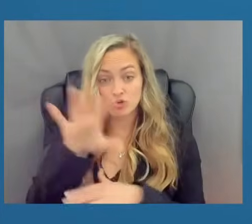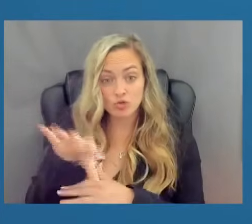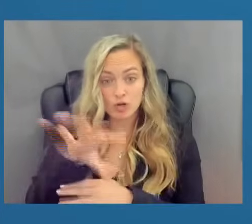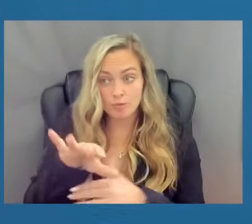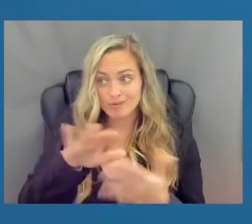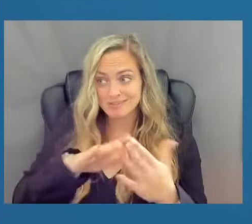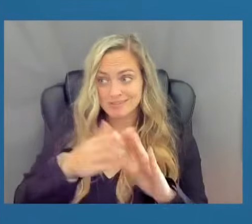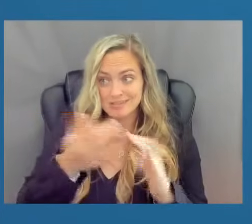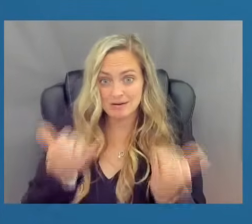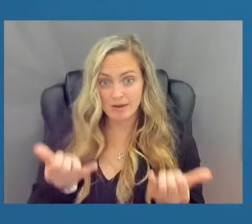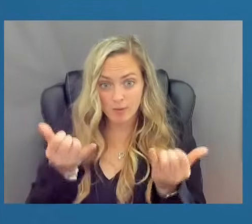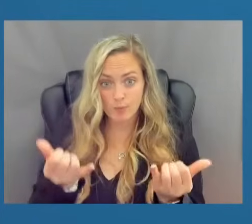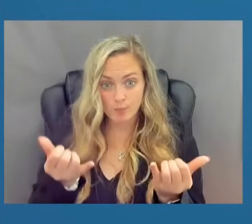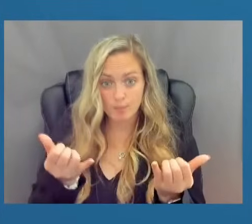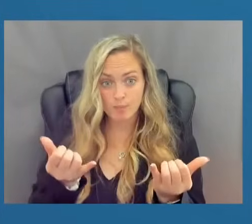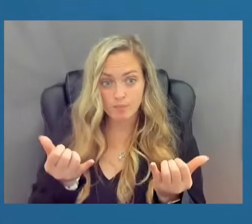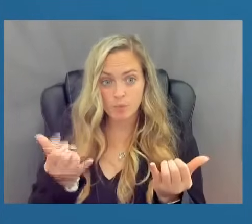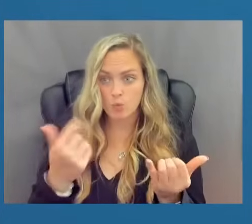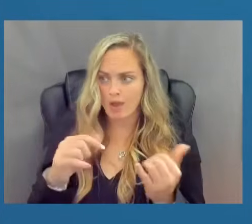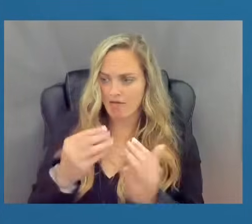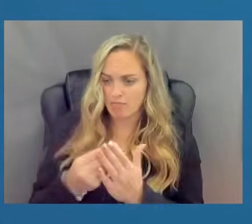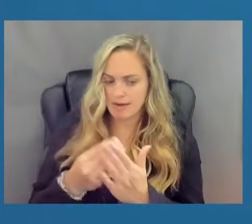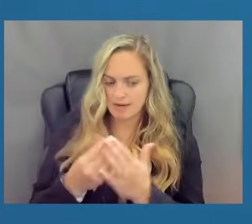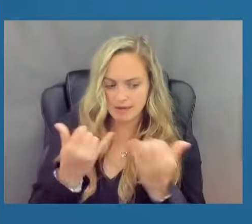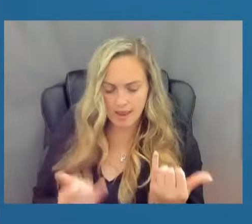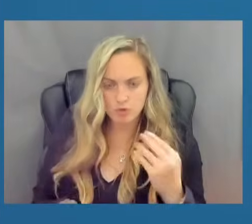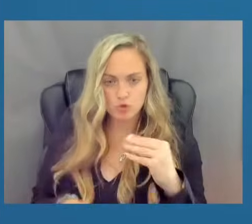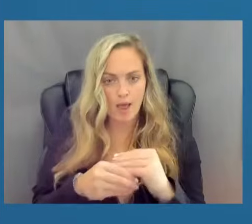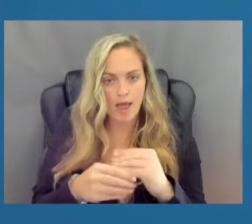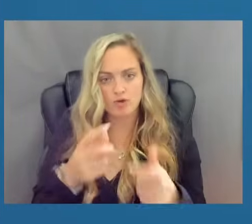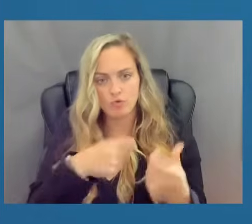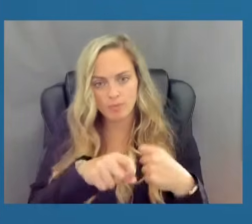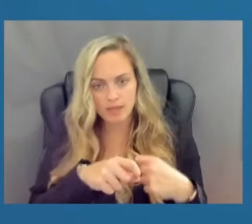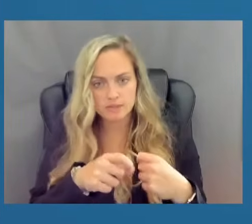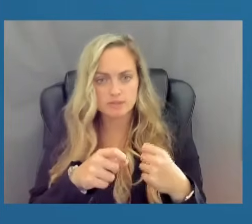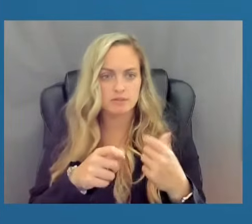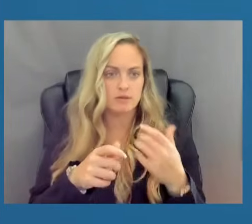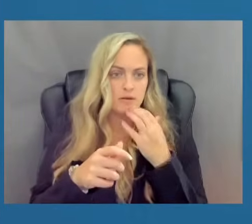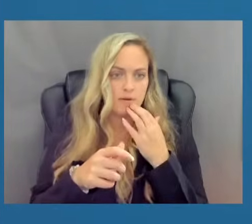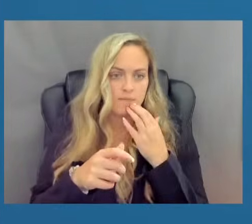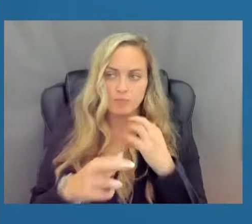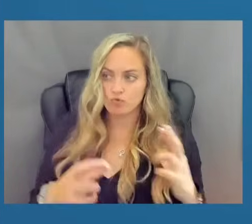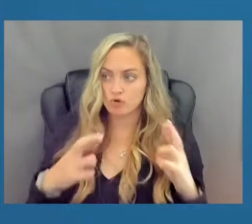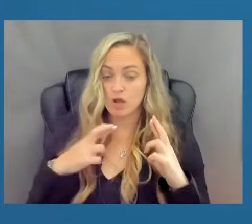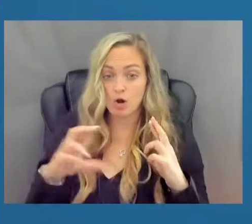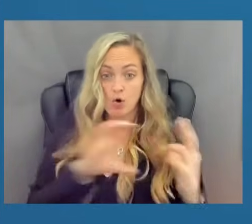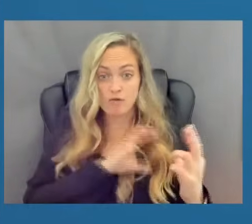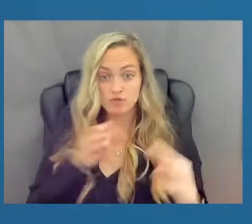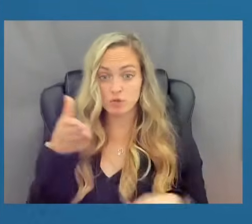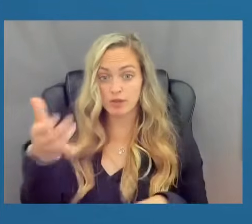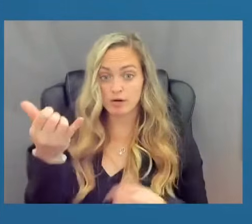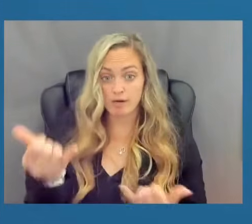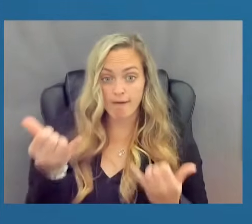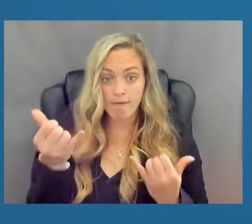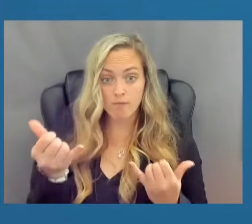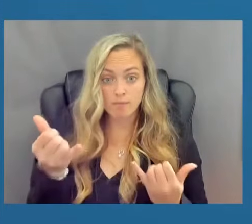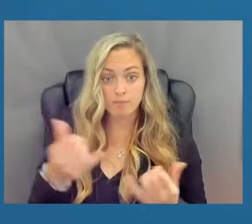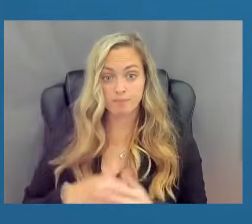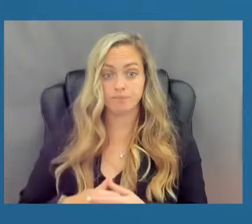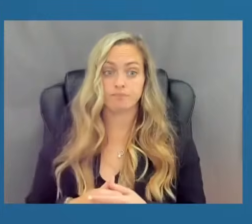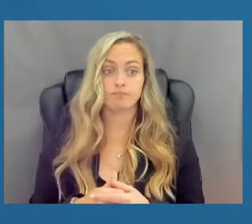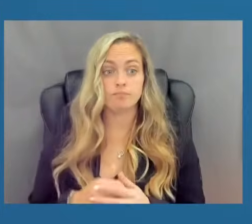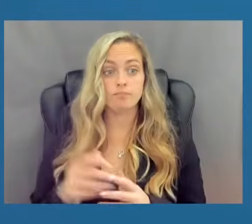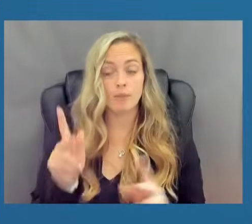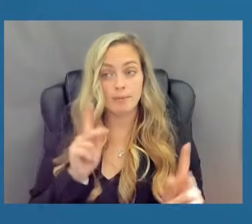right now. We have money for more now, money for replacements. There's a retired officer down there right now as we speak, because people